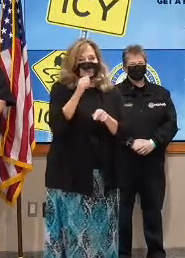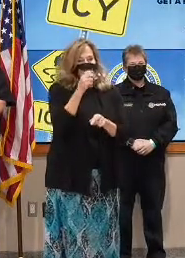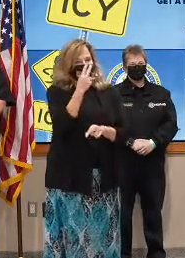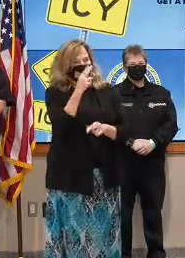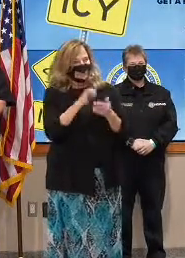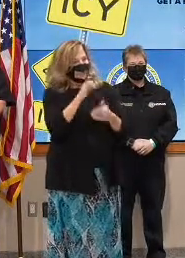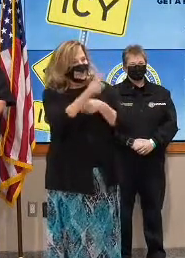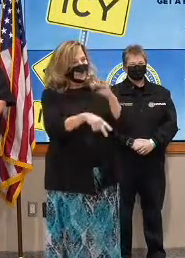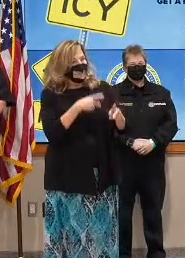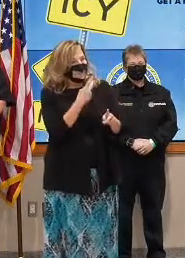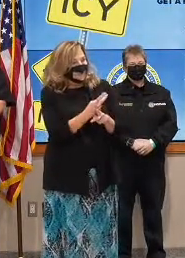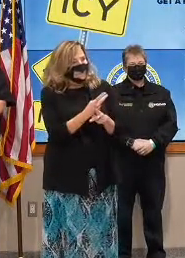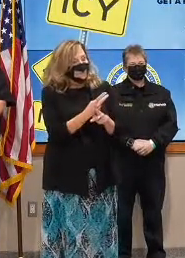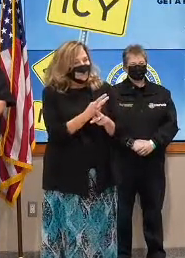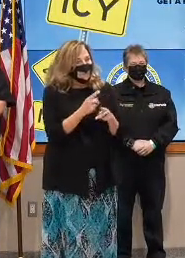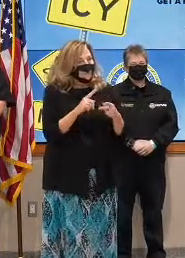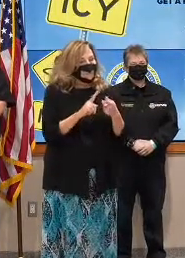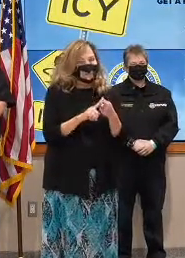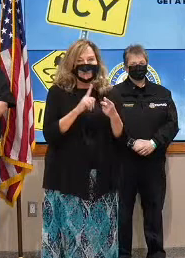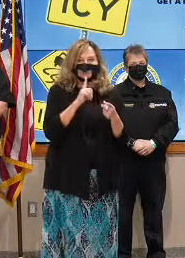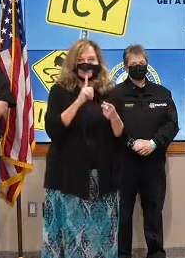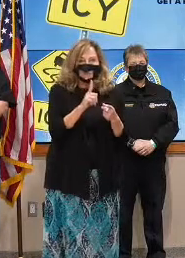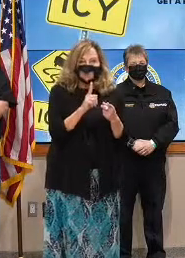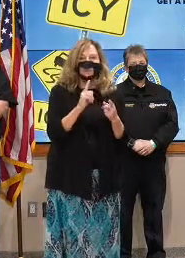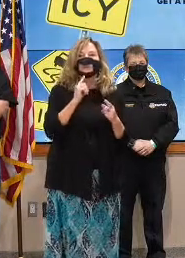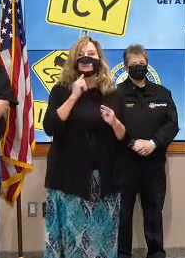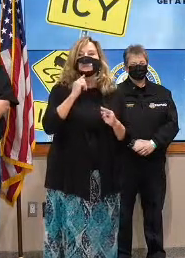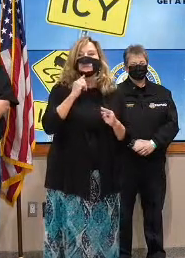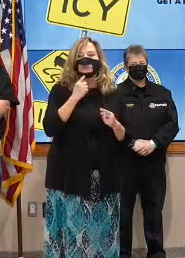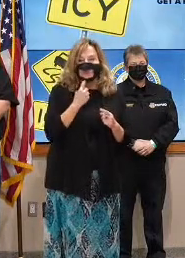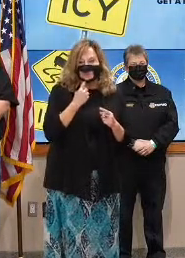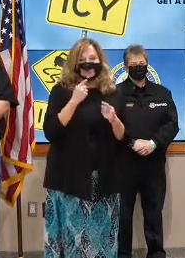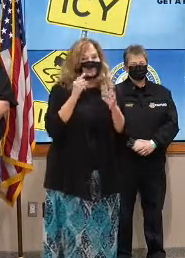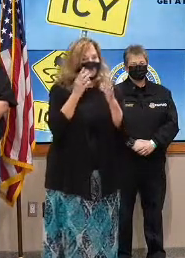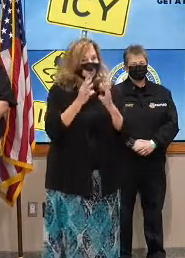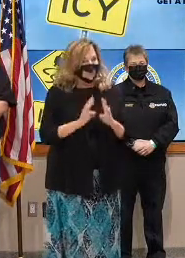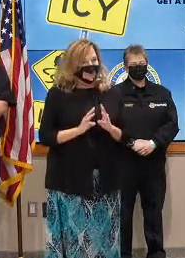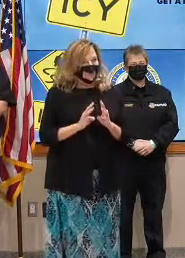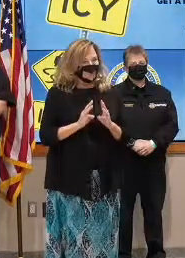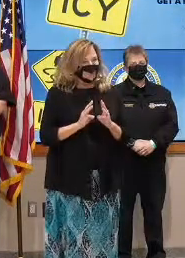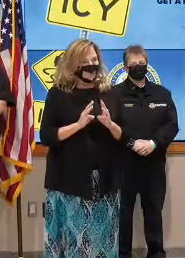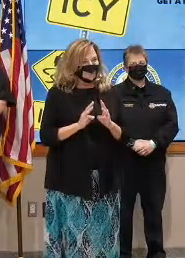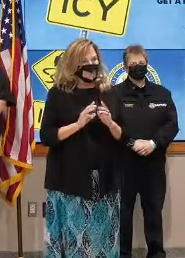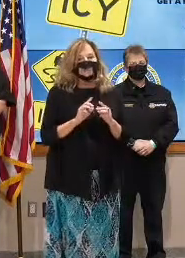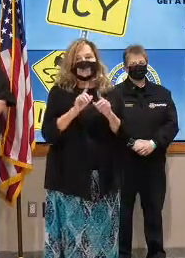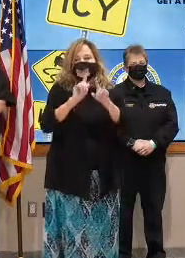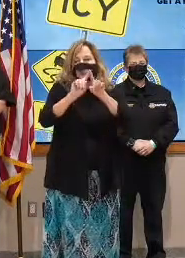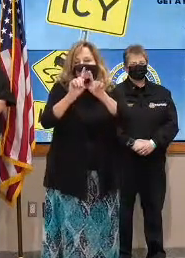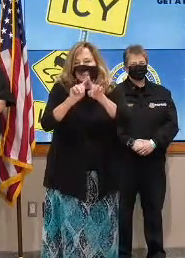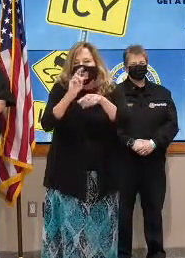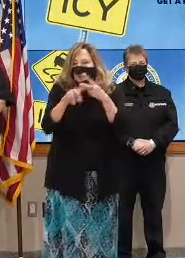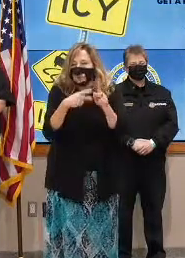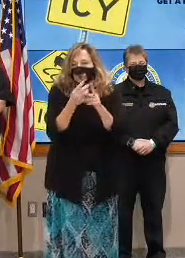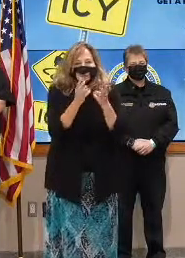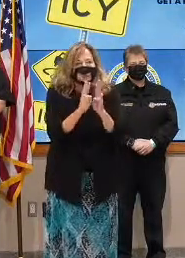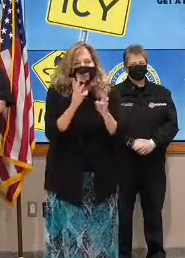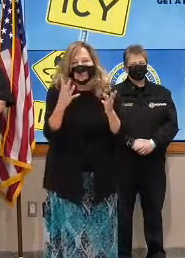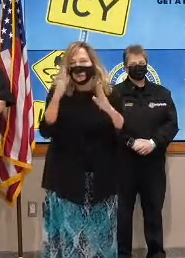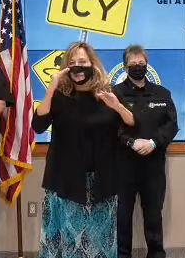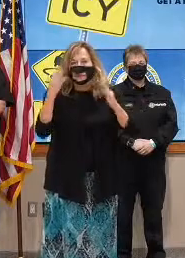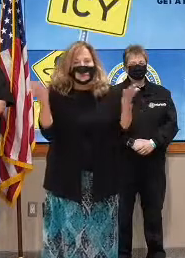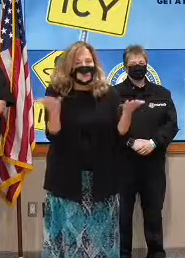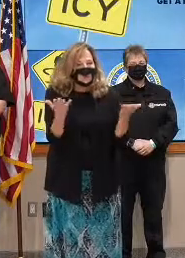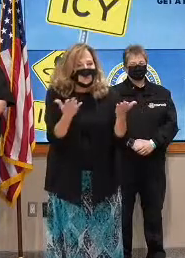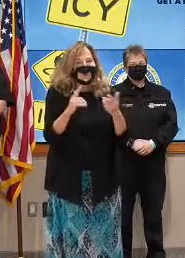and of being potentially deadly. Models are predicting a variety of scenarios with mixes of snow, freezing